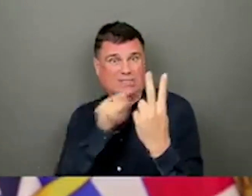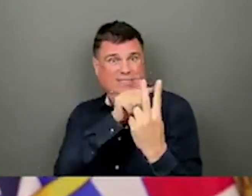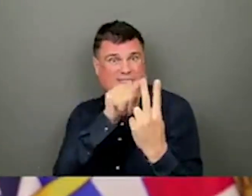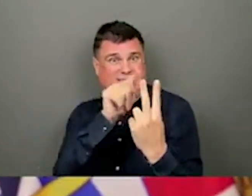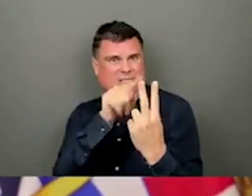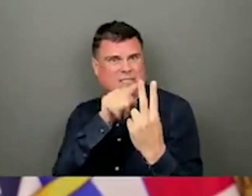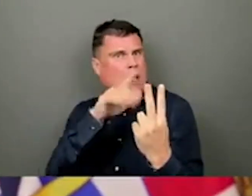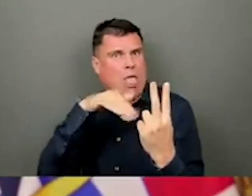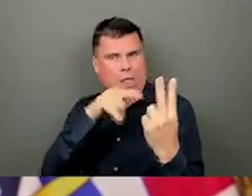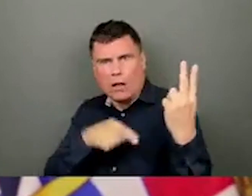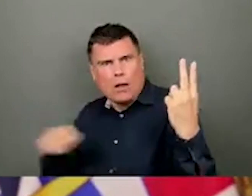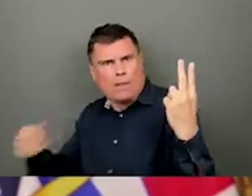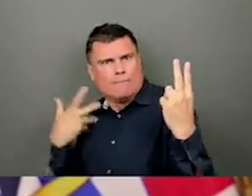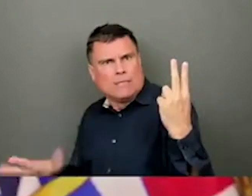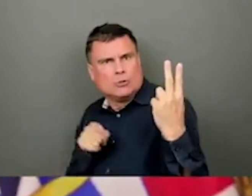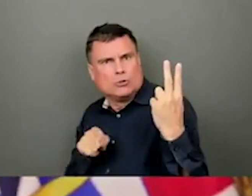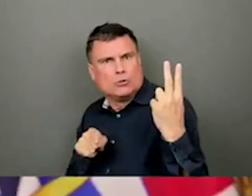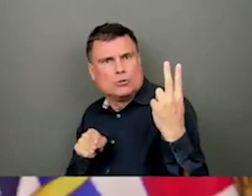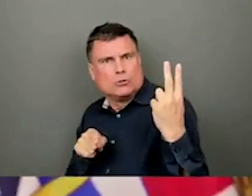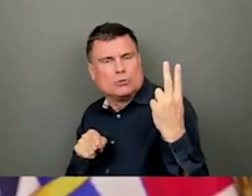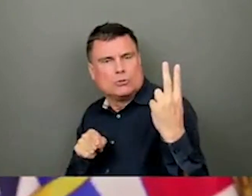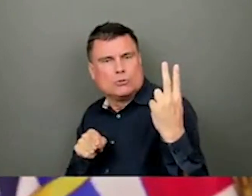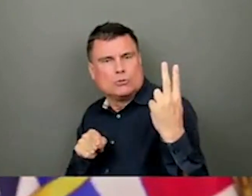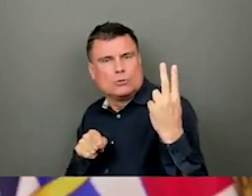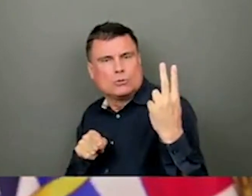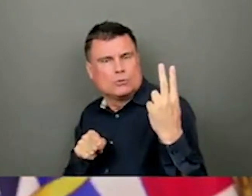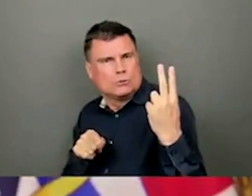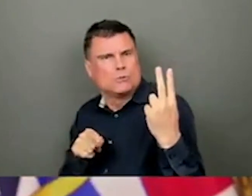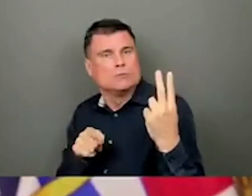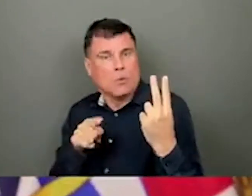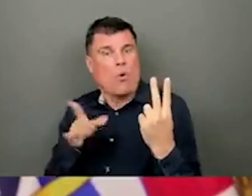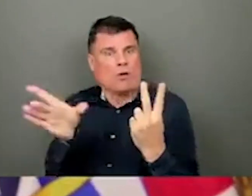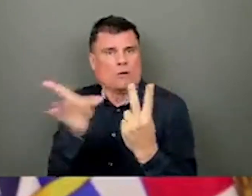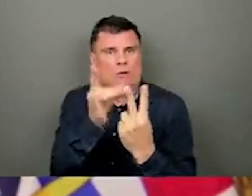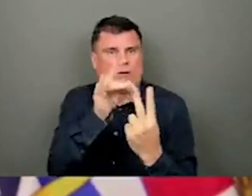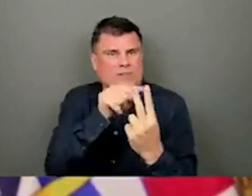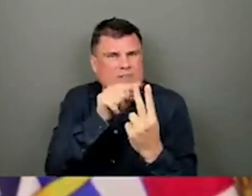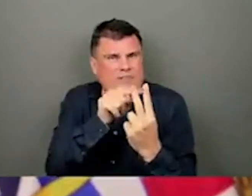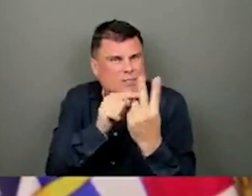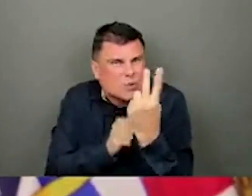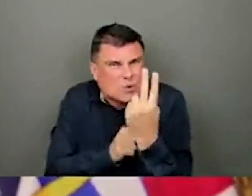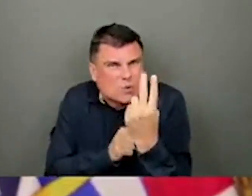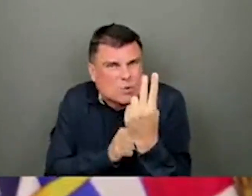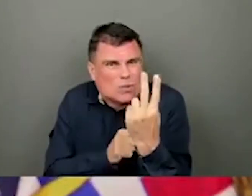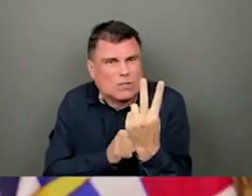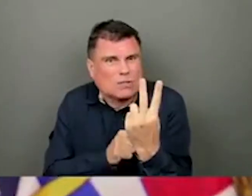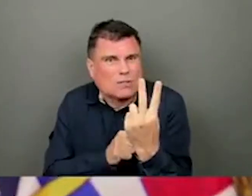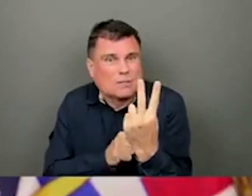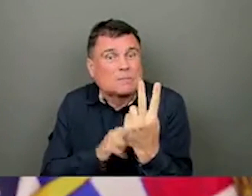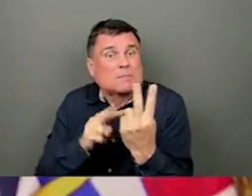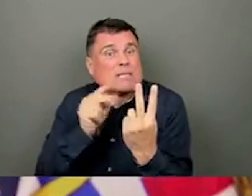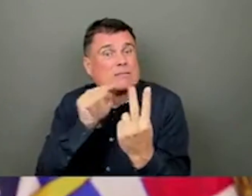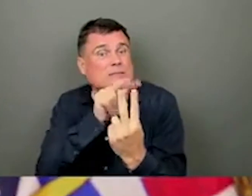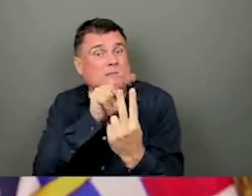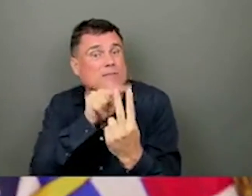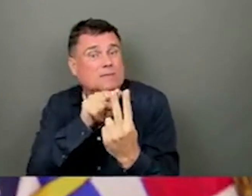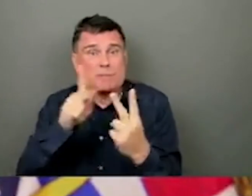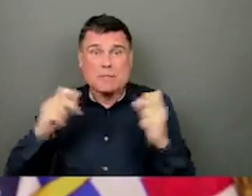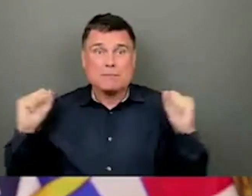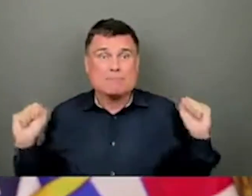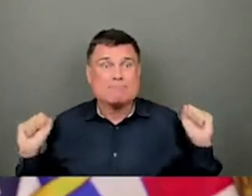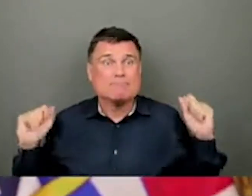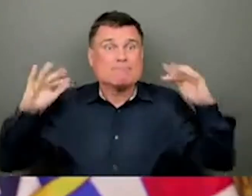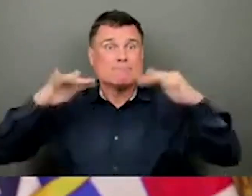vaccine. And what we are seeing is that leads to transmission in clusters of groups of people when they come together, particularly